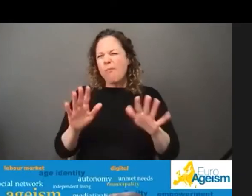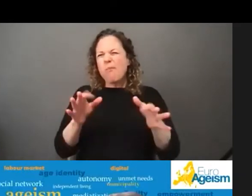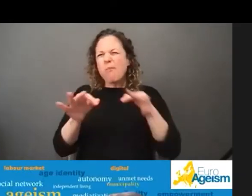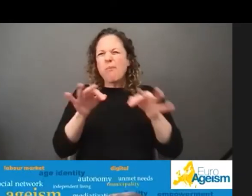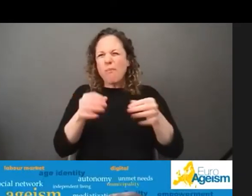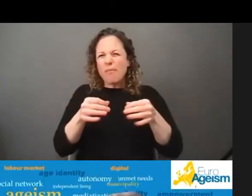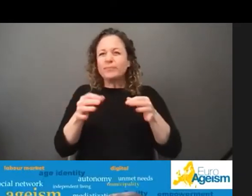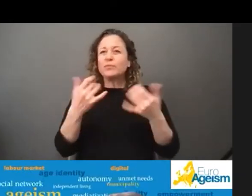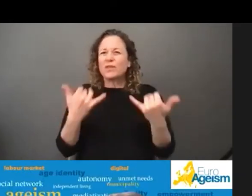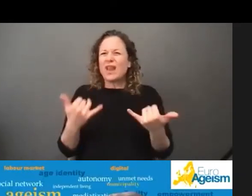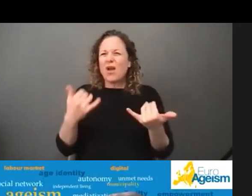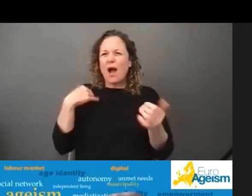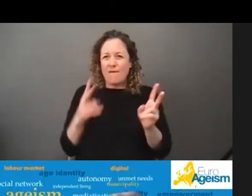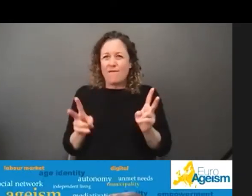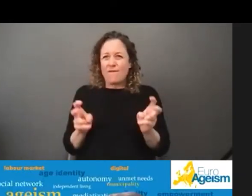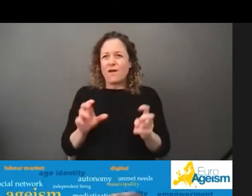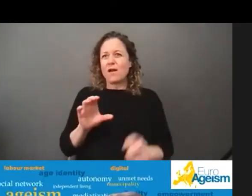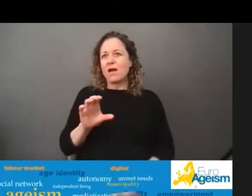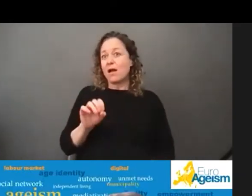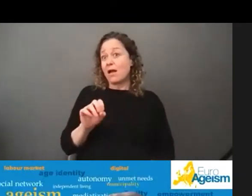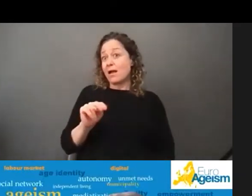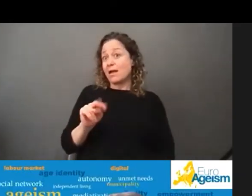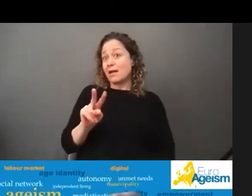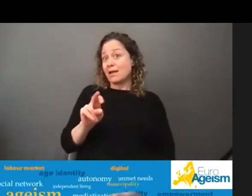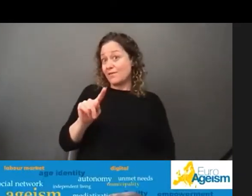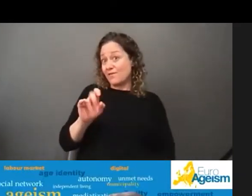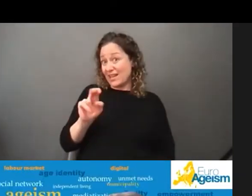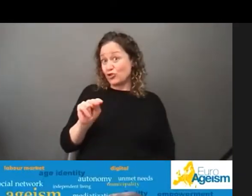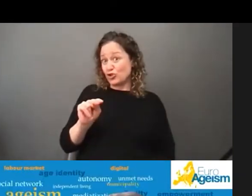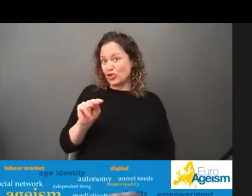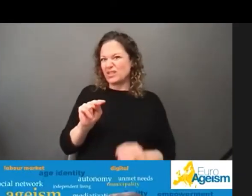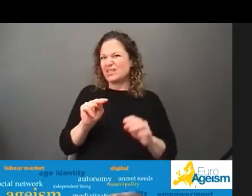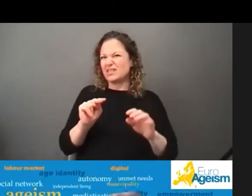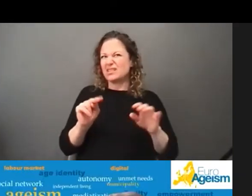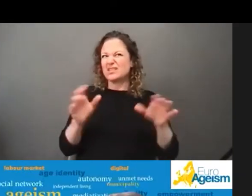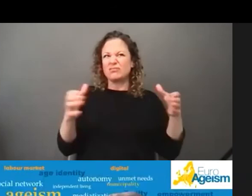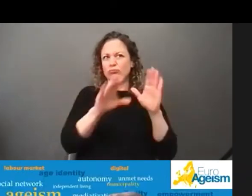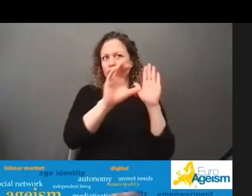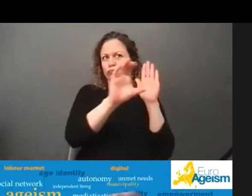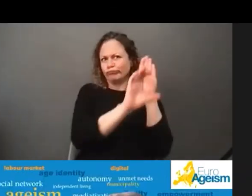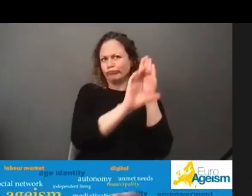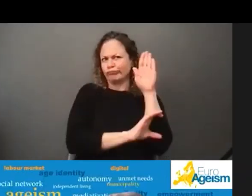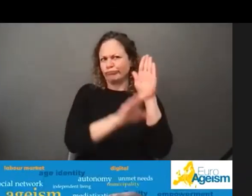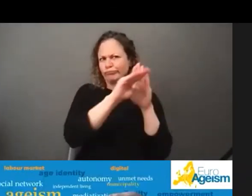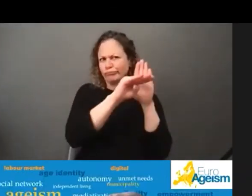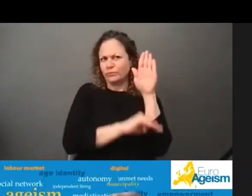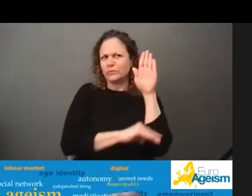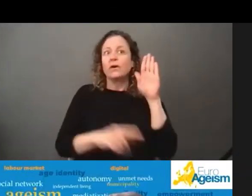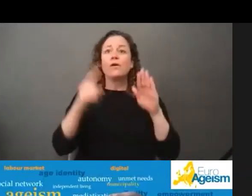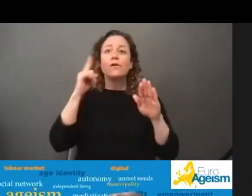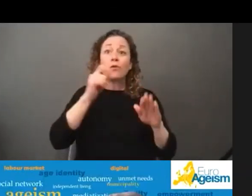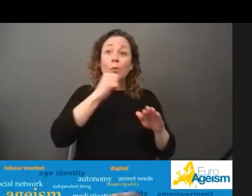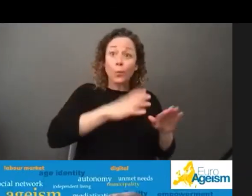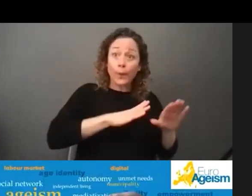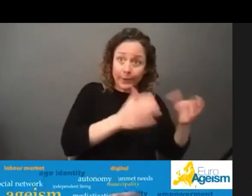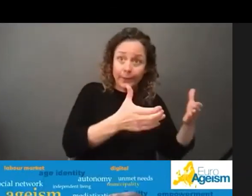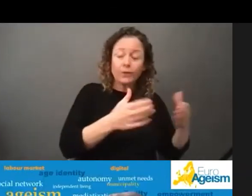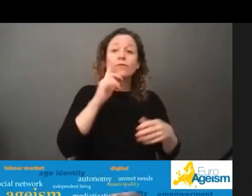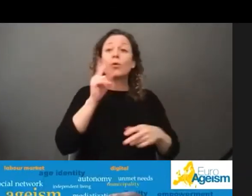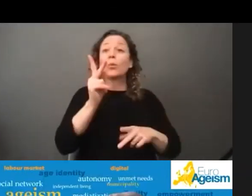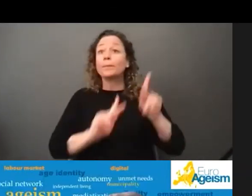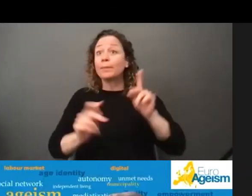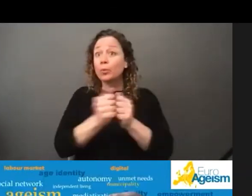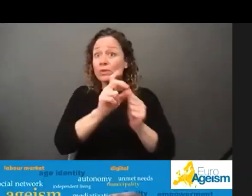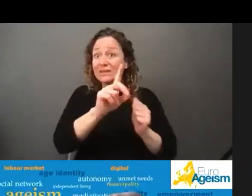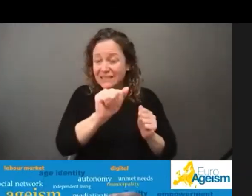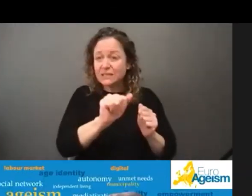conventions for the child, for women, and for people with disability, and a variety of other